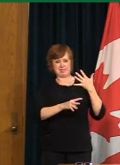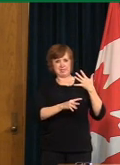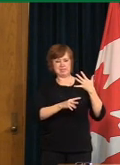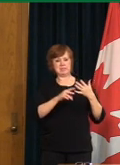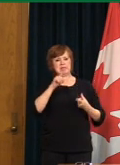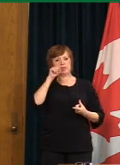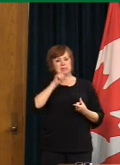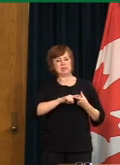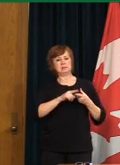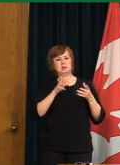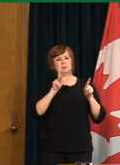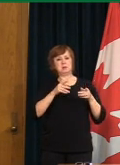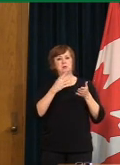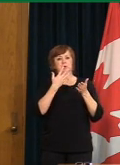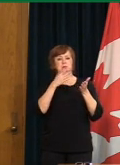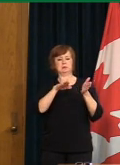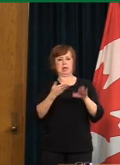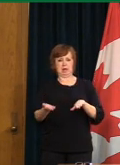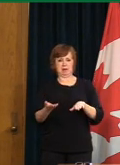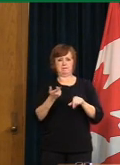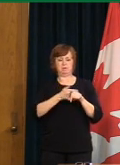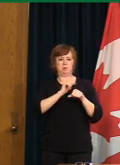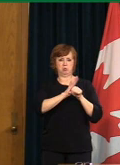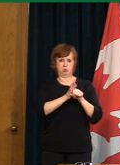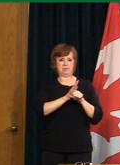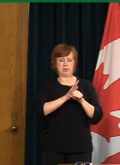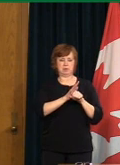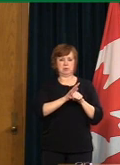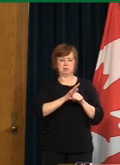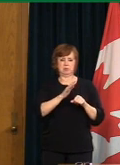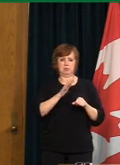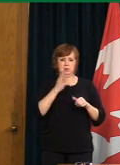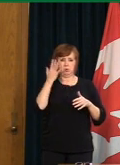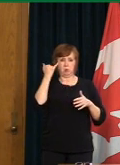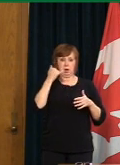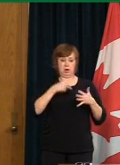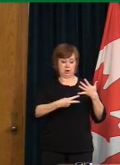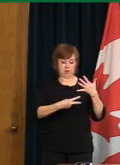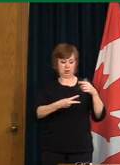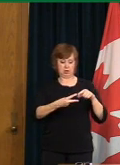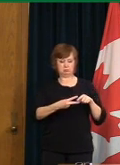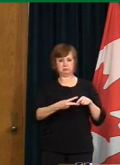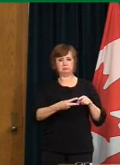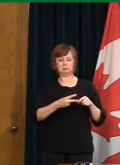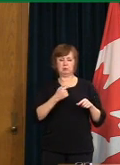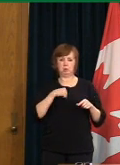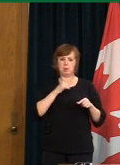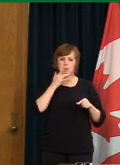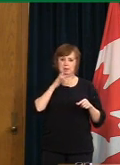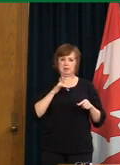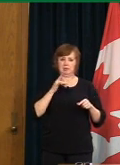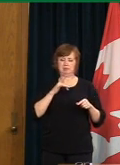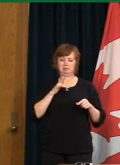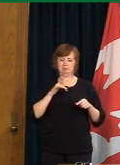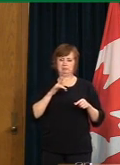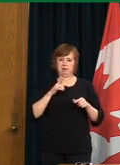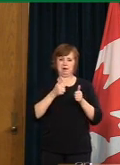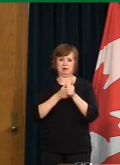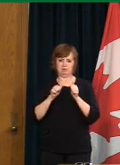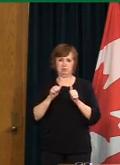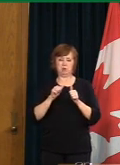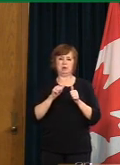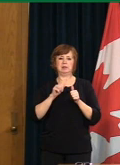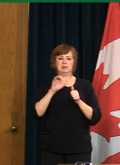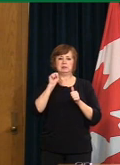the fact that our long-term care homes have not had widespread outbreaks like they have had, unfortunately, in some